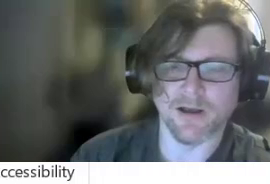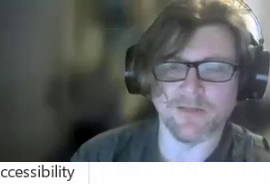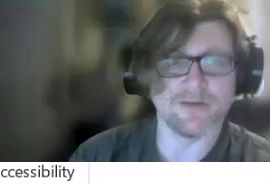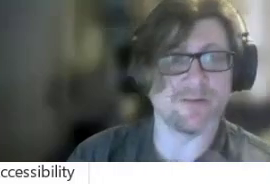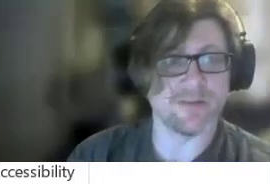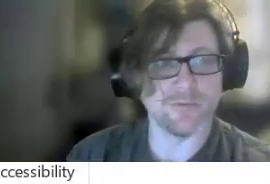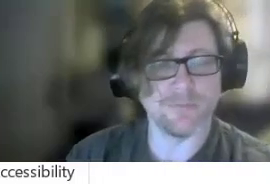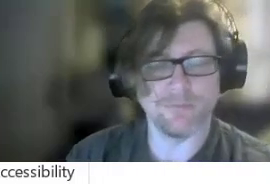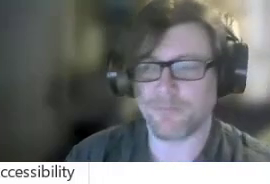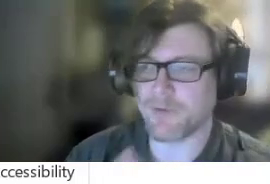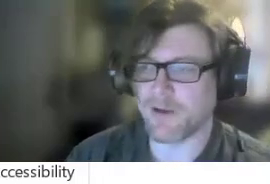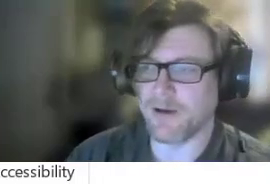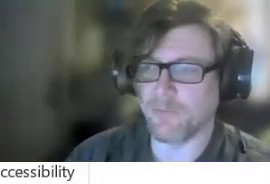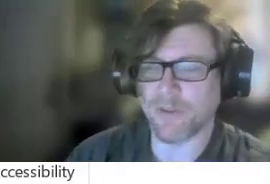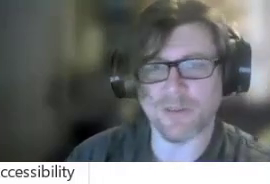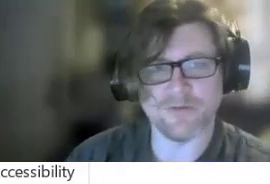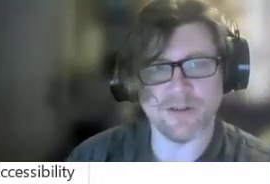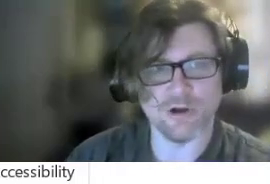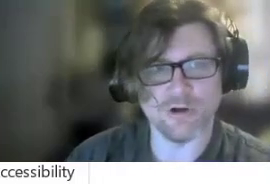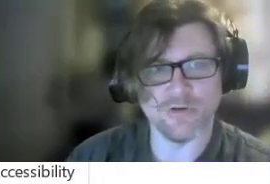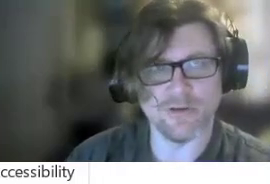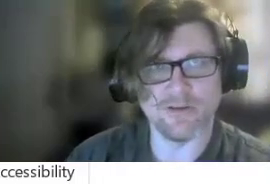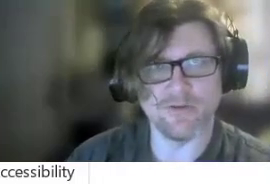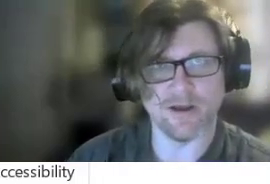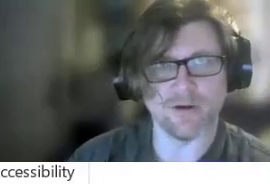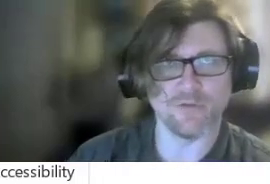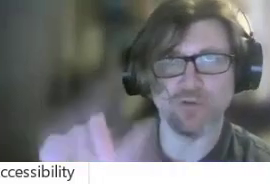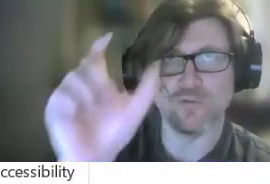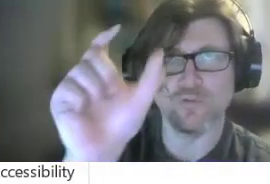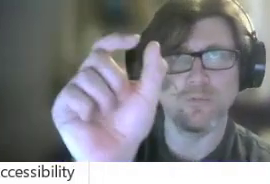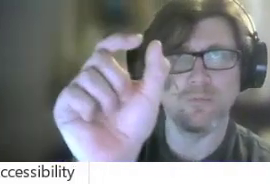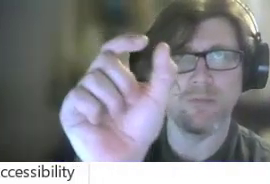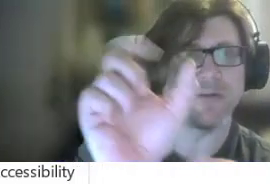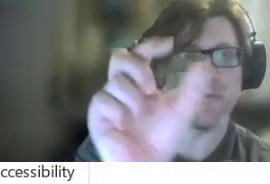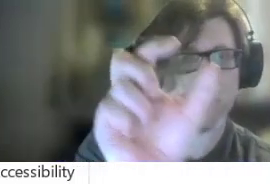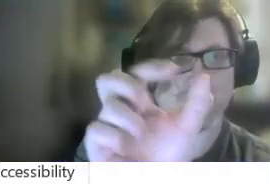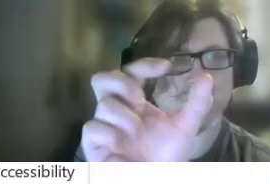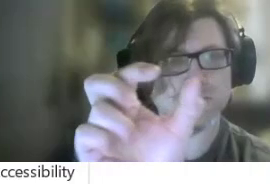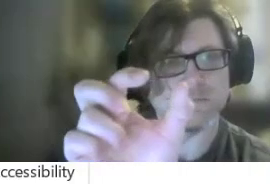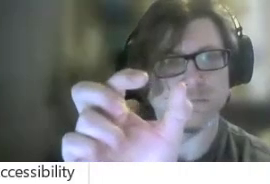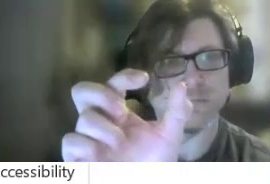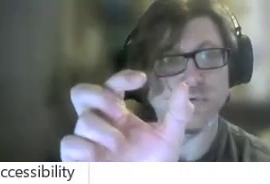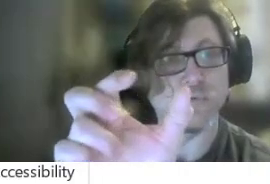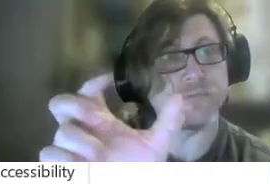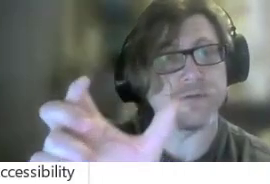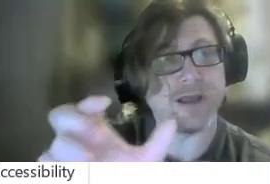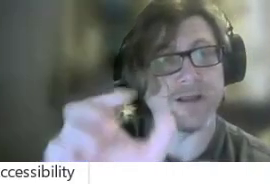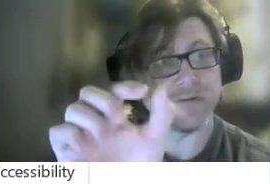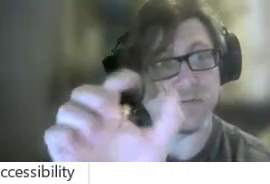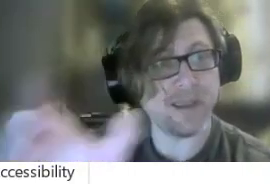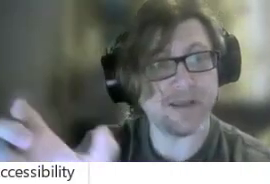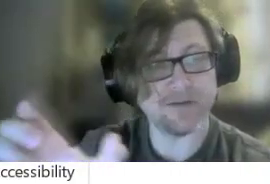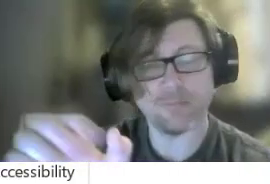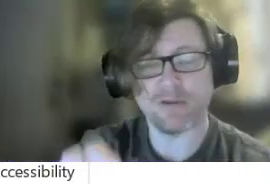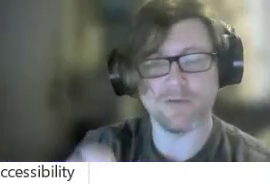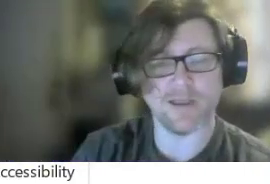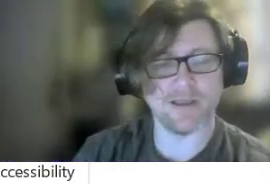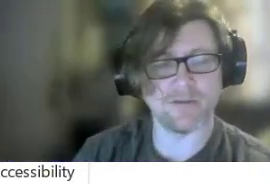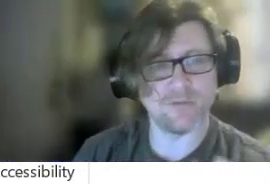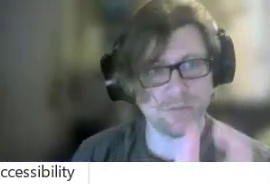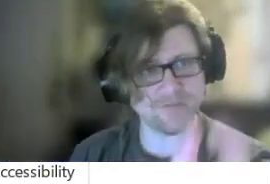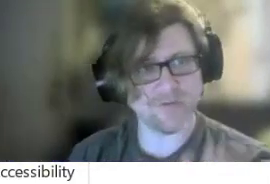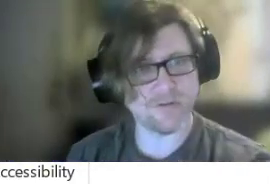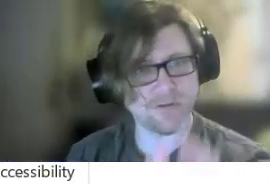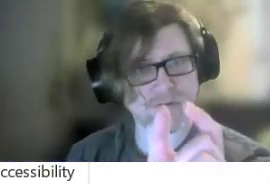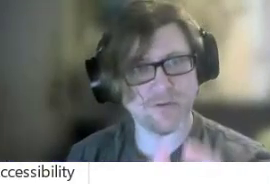quick, as an example, one of the things I learned is how to make a circle move and expand, because